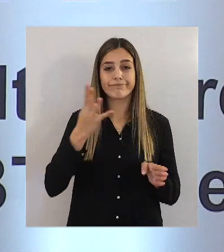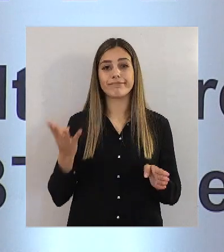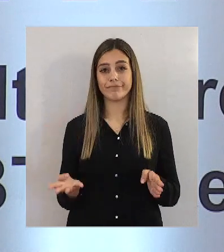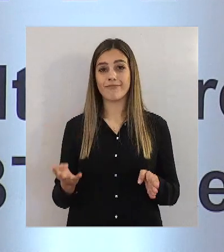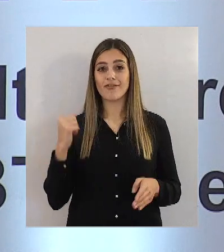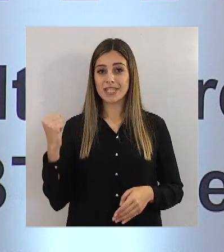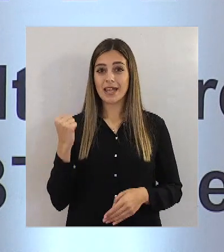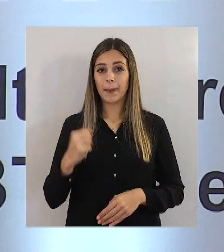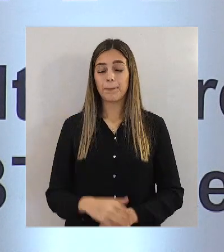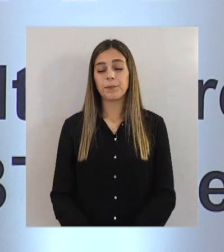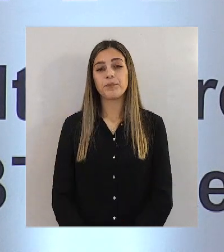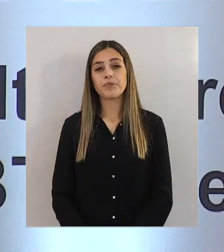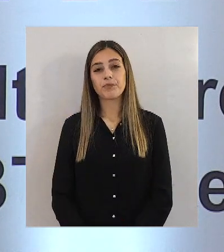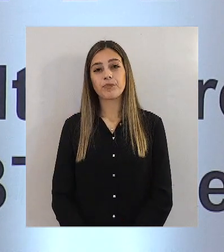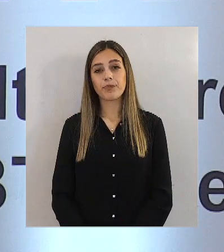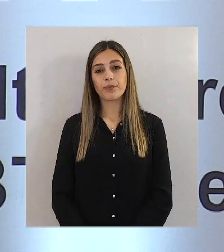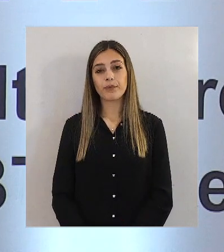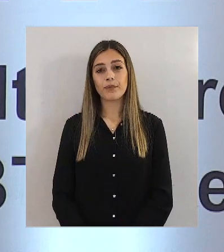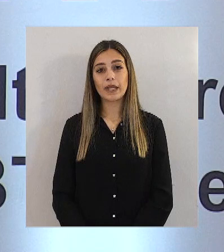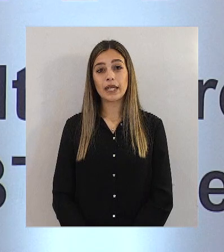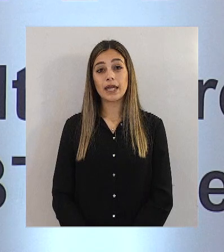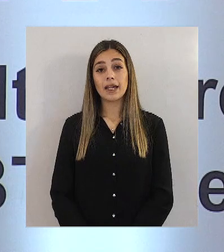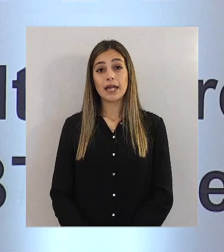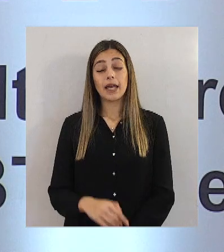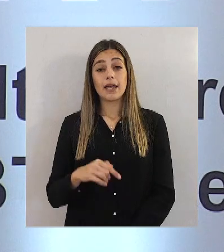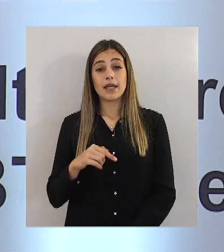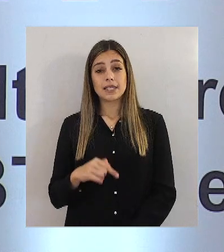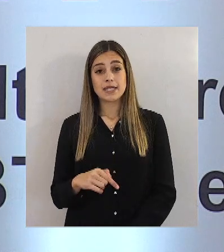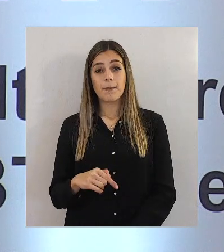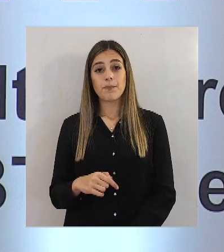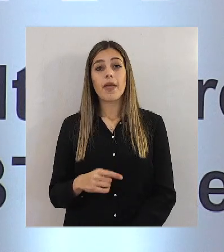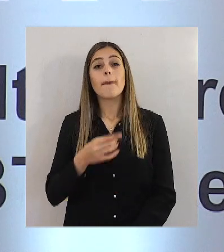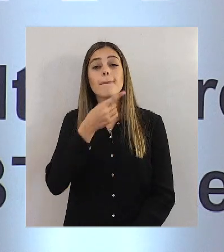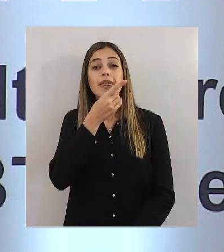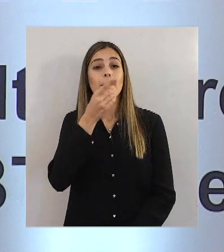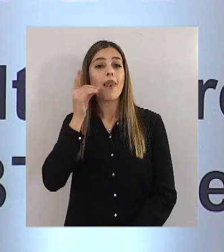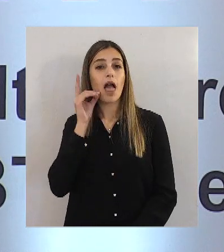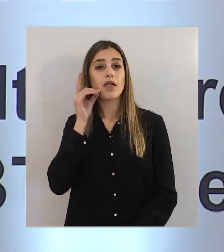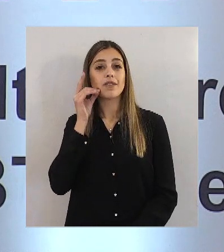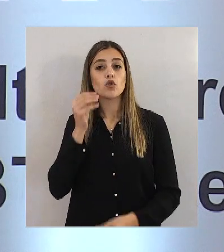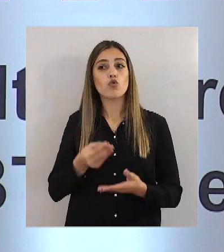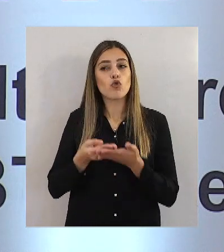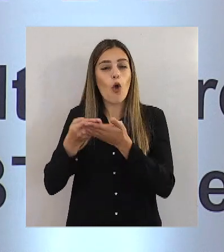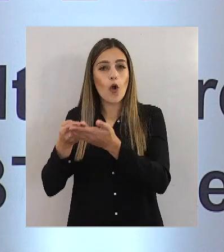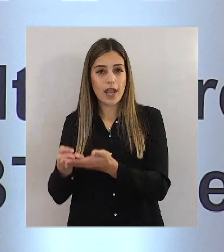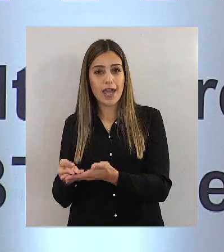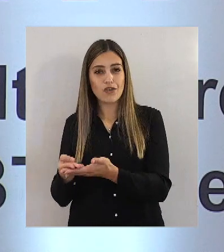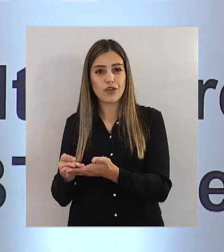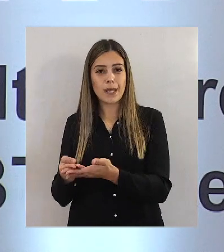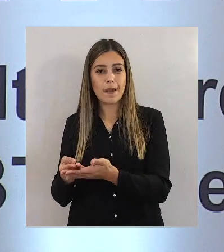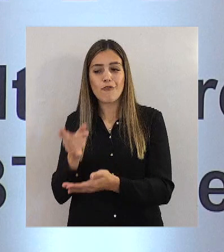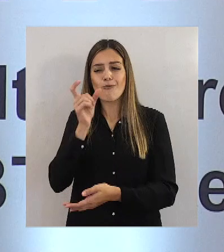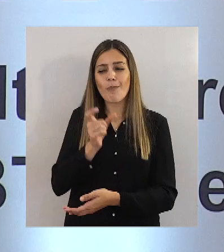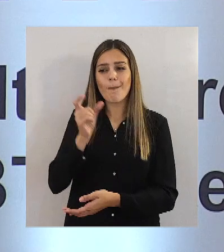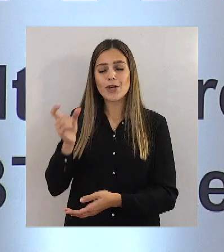on blood donation by LGBTIQ couples, and particularly those relating to gay men